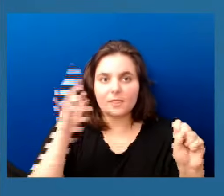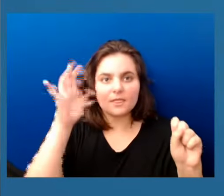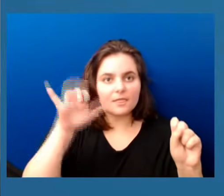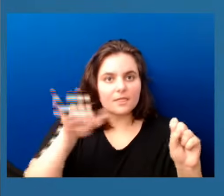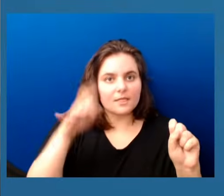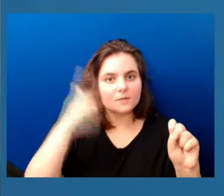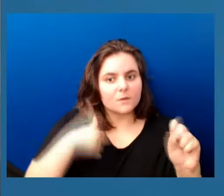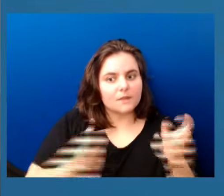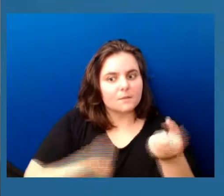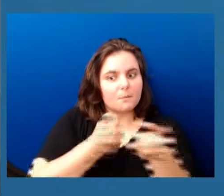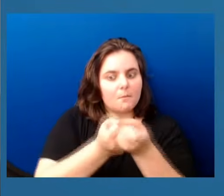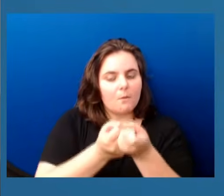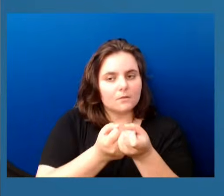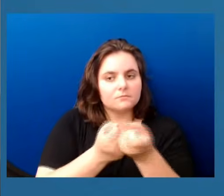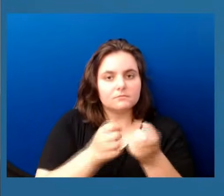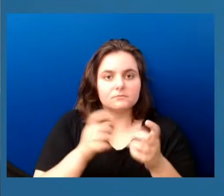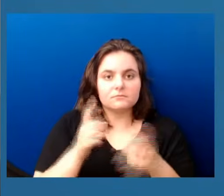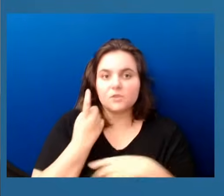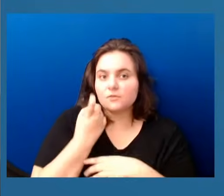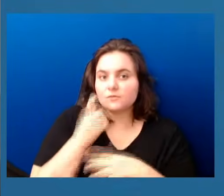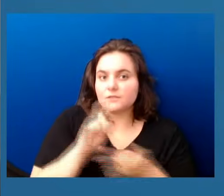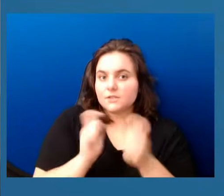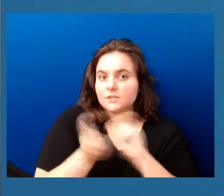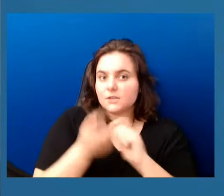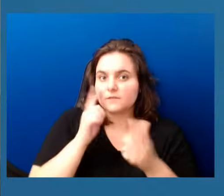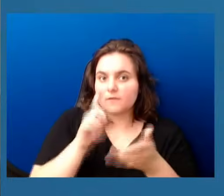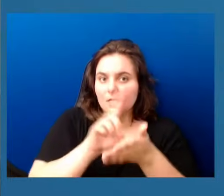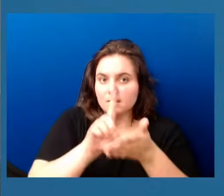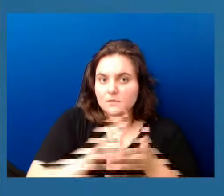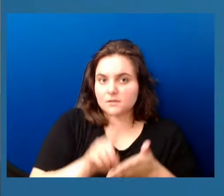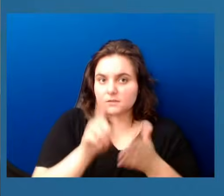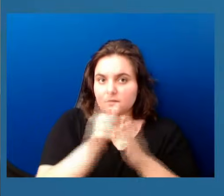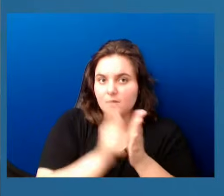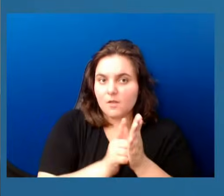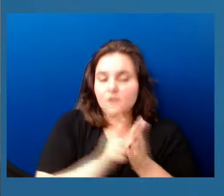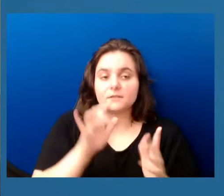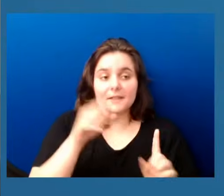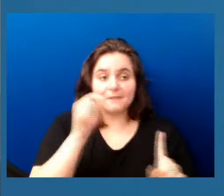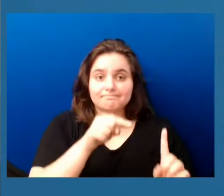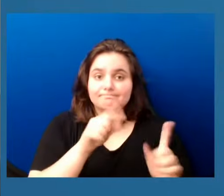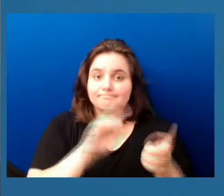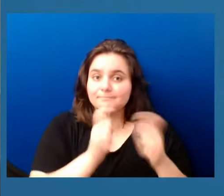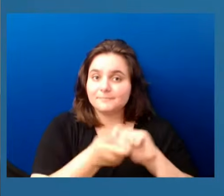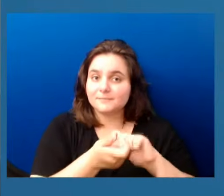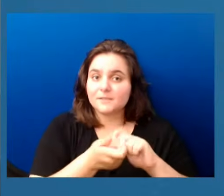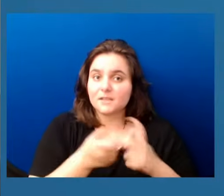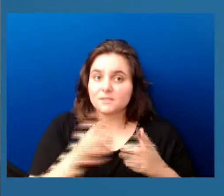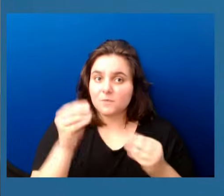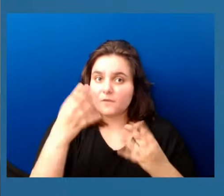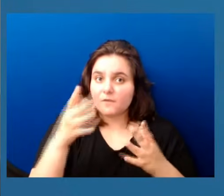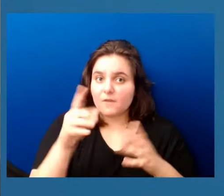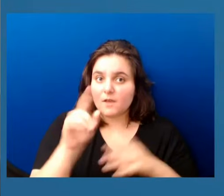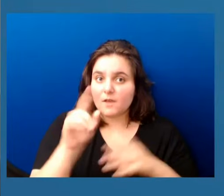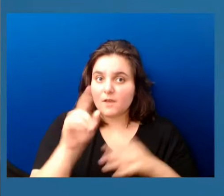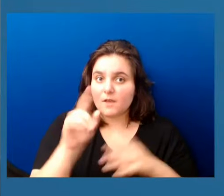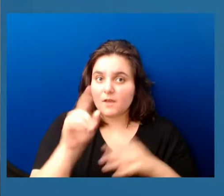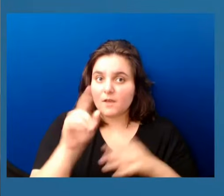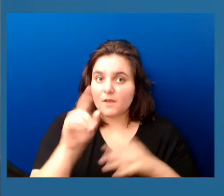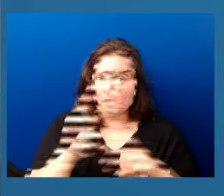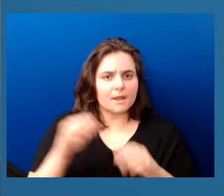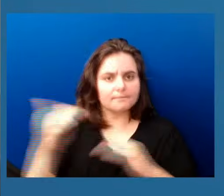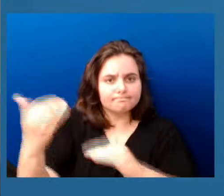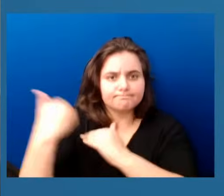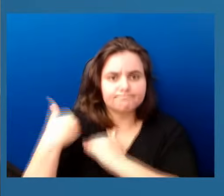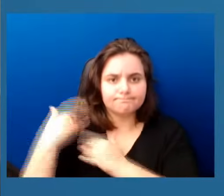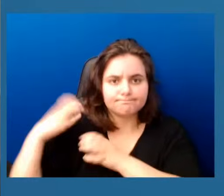laws. These reforms give law enforcement and prosecutors the tools we need to hold offenders accountable without getting